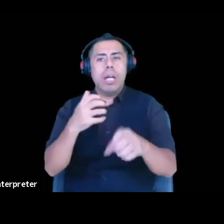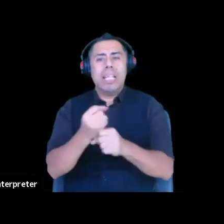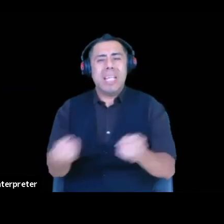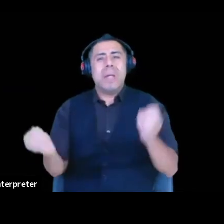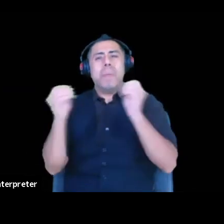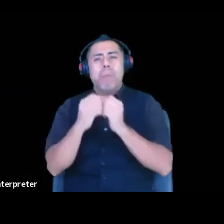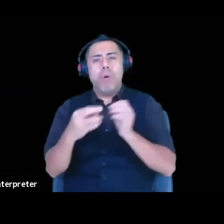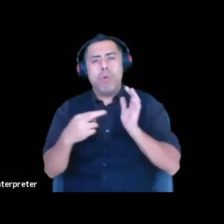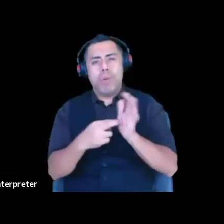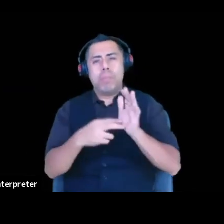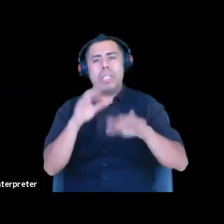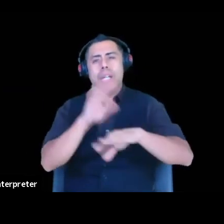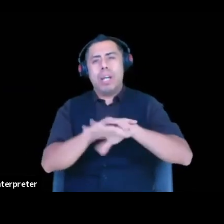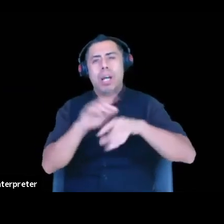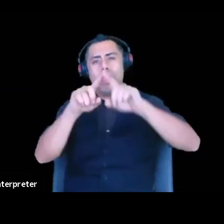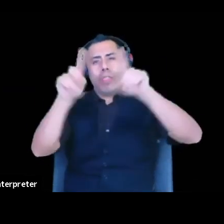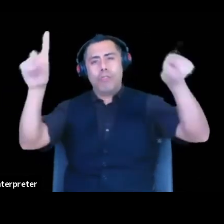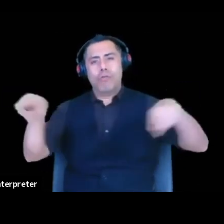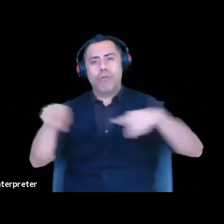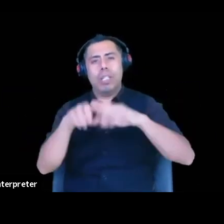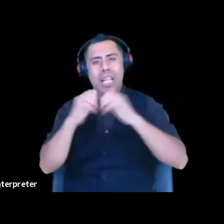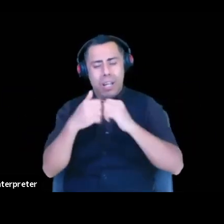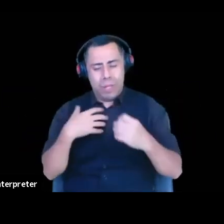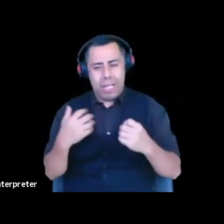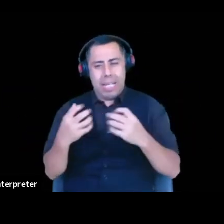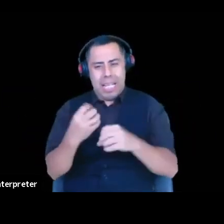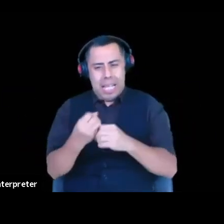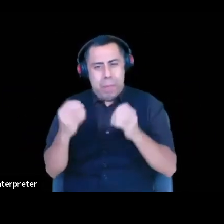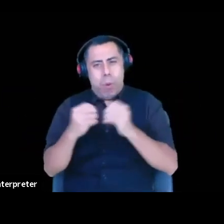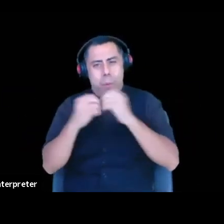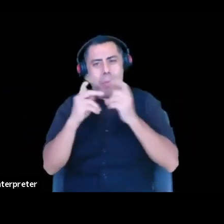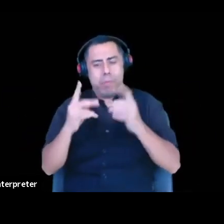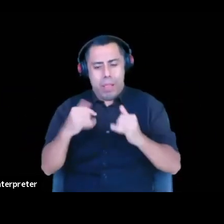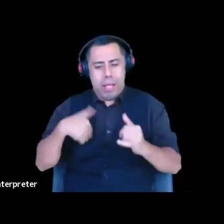get more reputation out there? When you think about it,